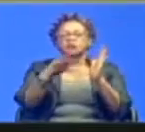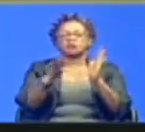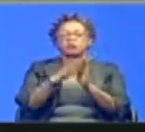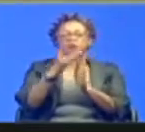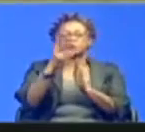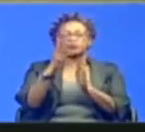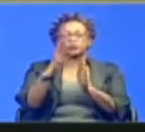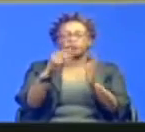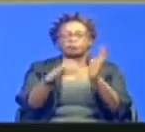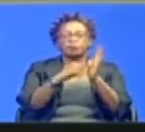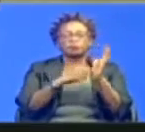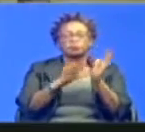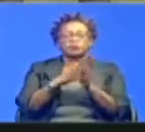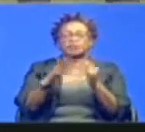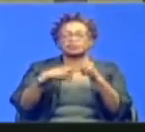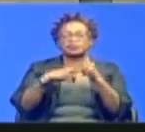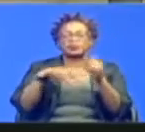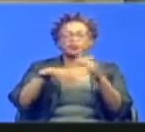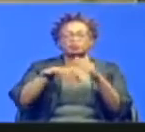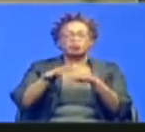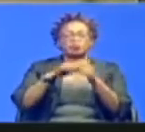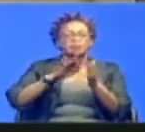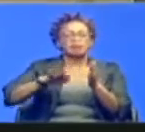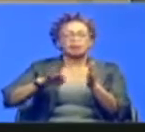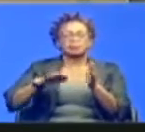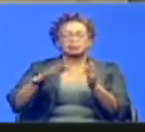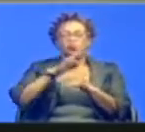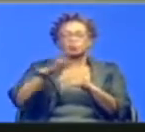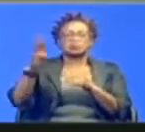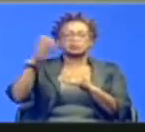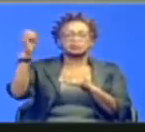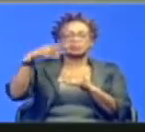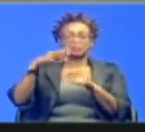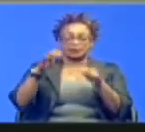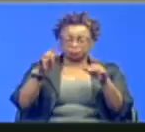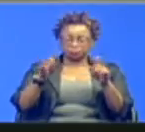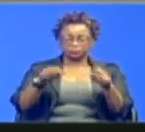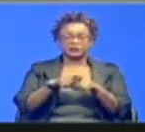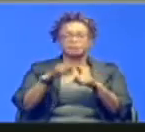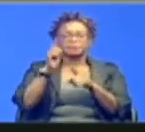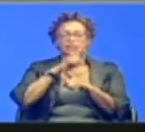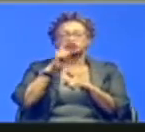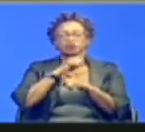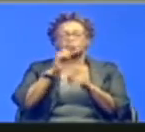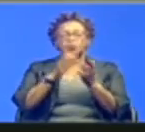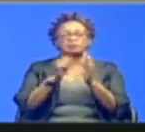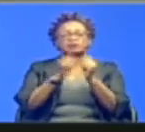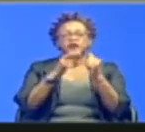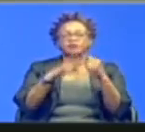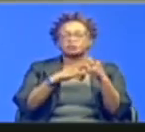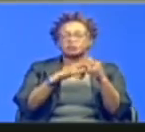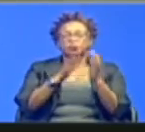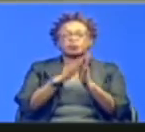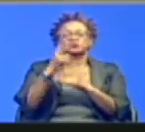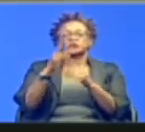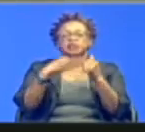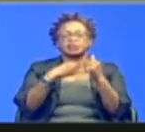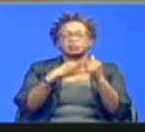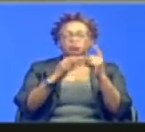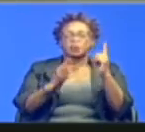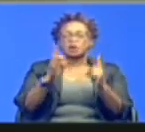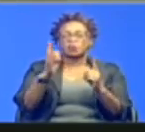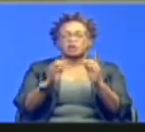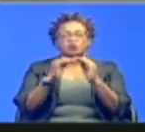with only 7 match days left. Western Steamer are also in danger of relegation at position 17 with 28 points following a 1-1 draw